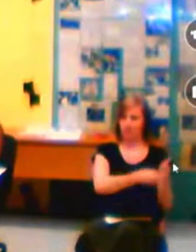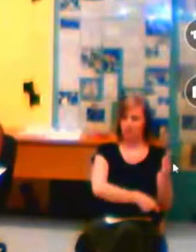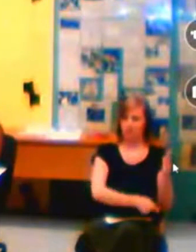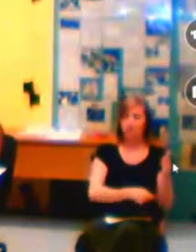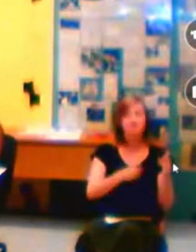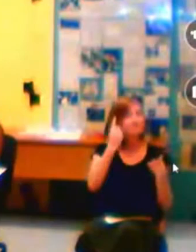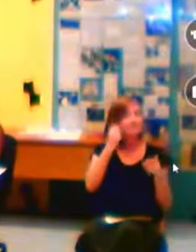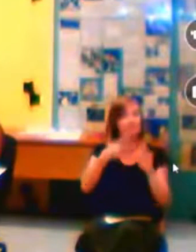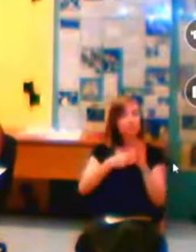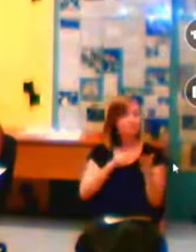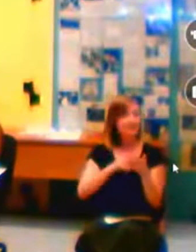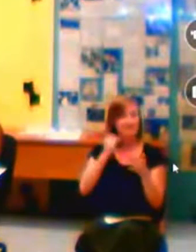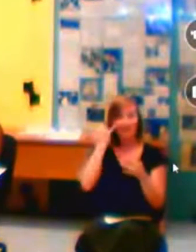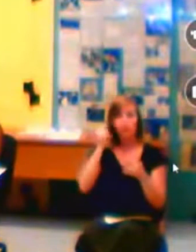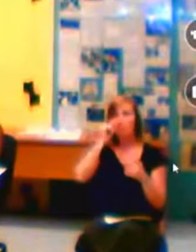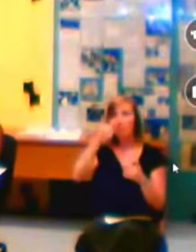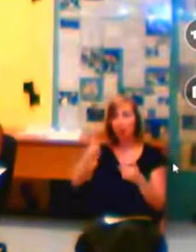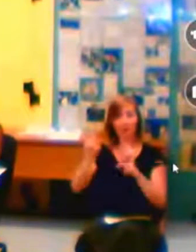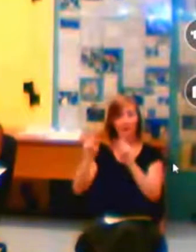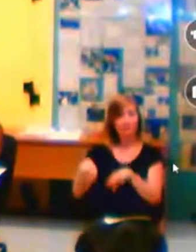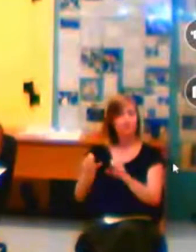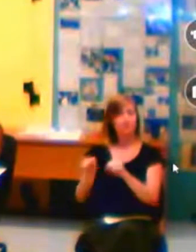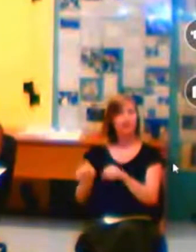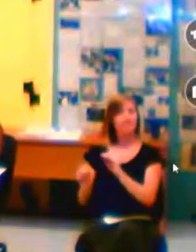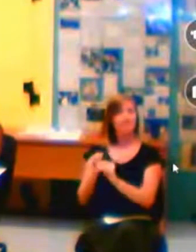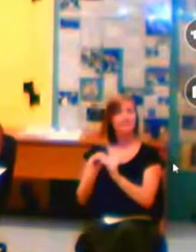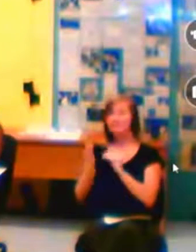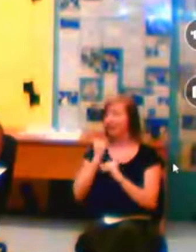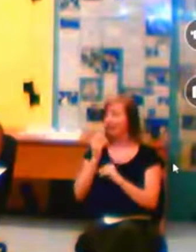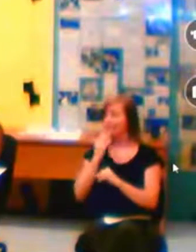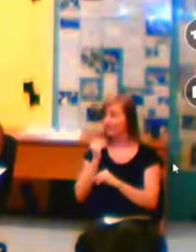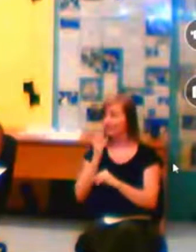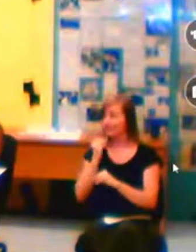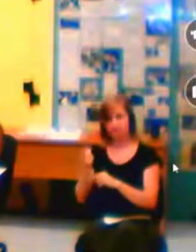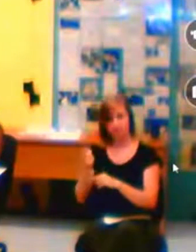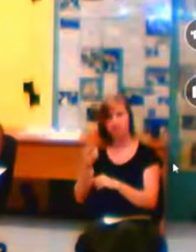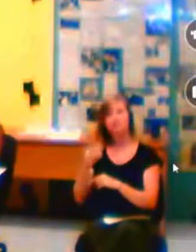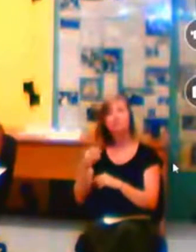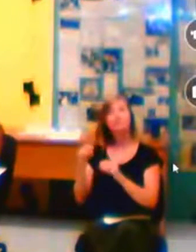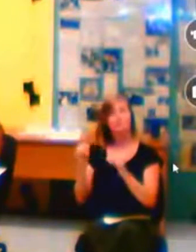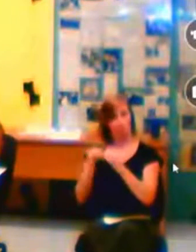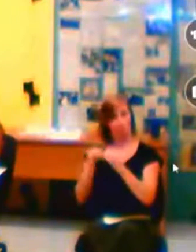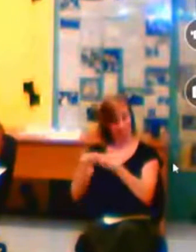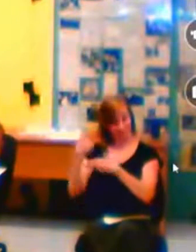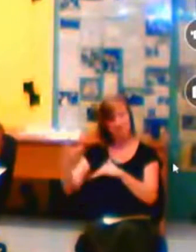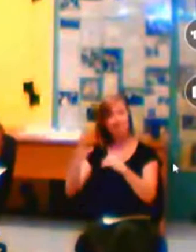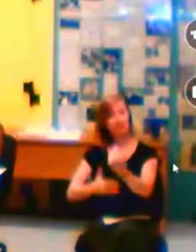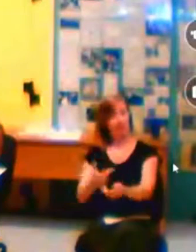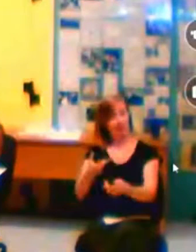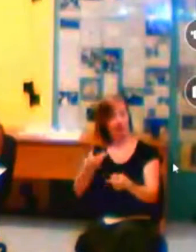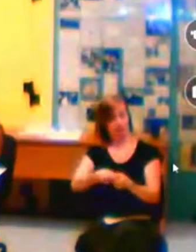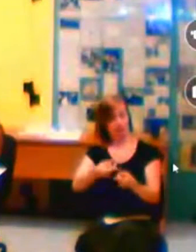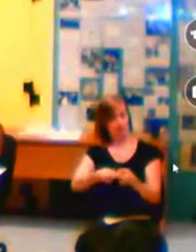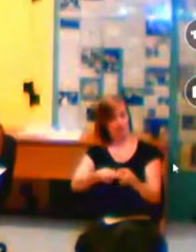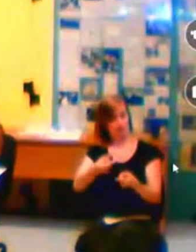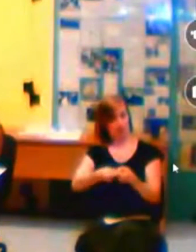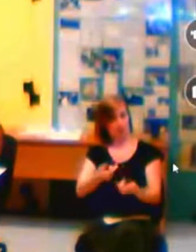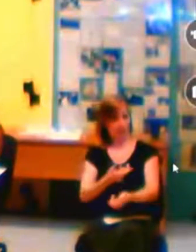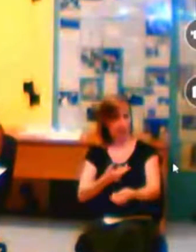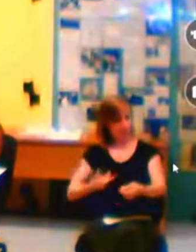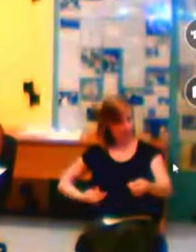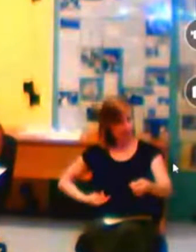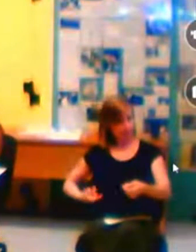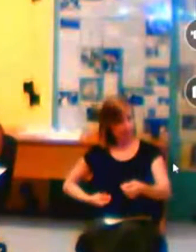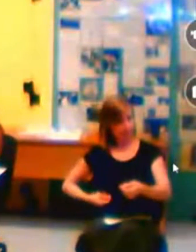per capita health care costs and it has to control them. That means that if somebody learned how to cure diabetes tomorrow and it was